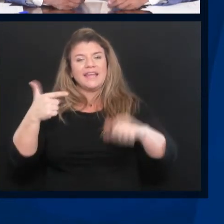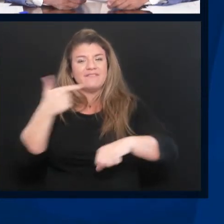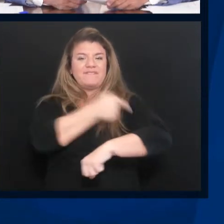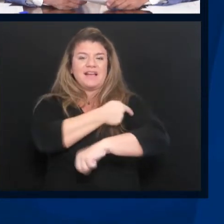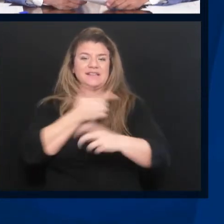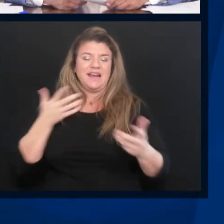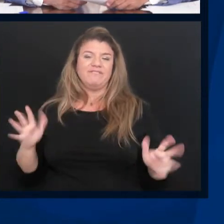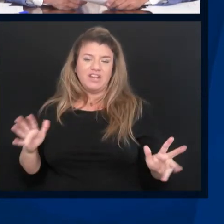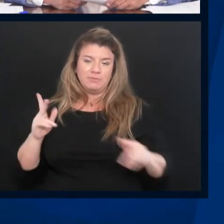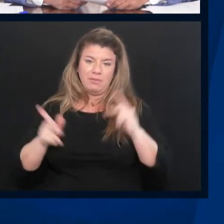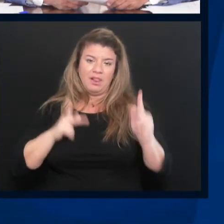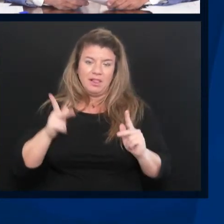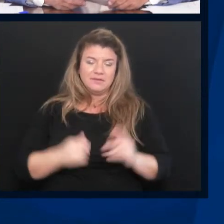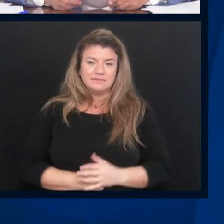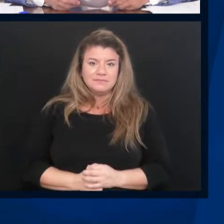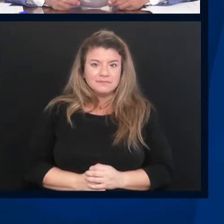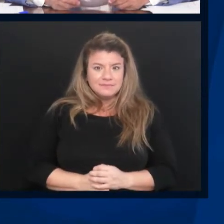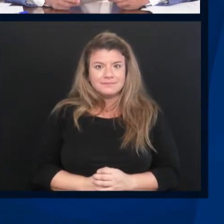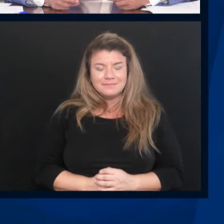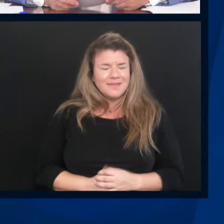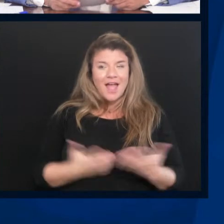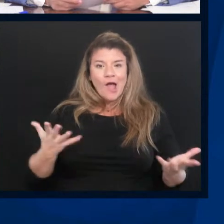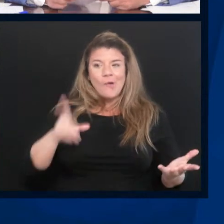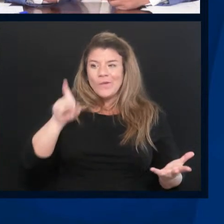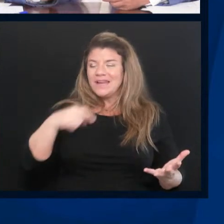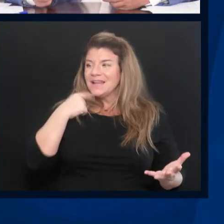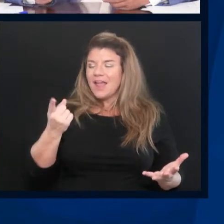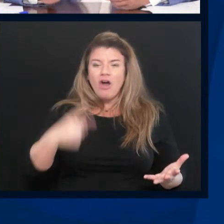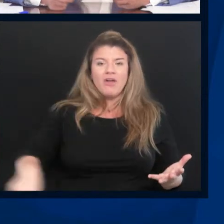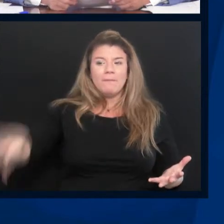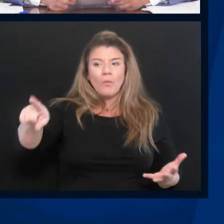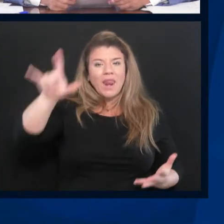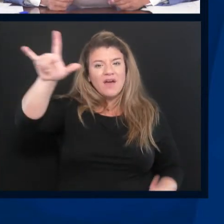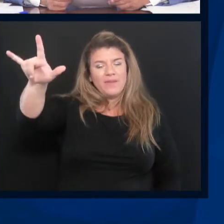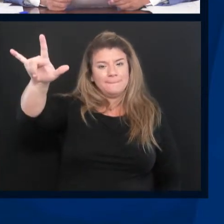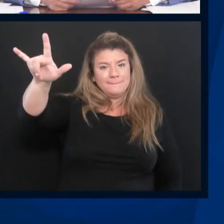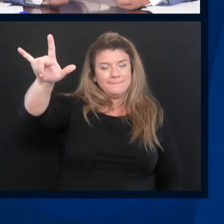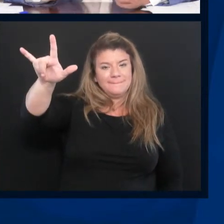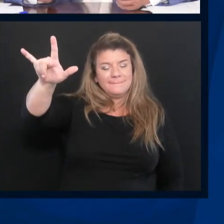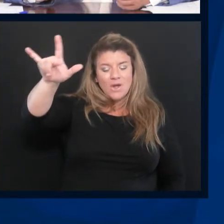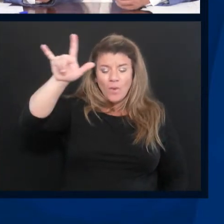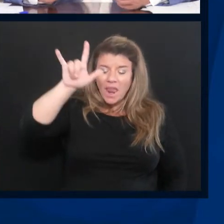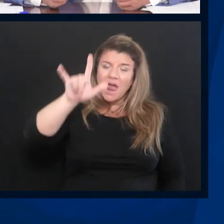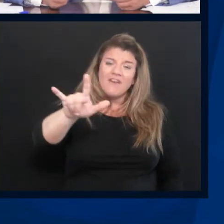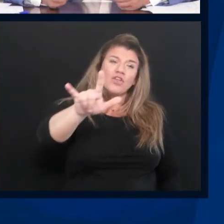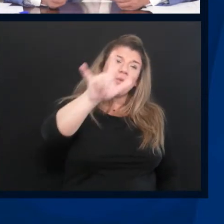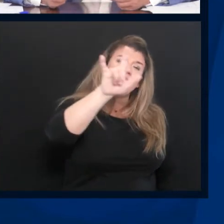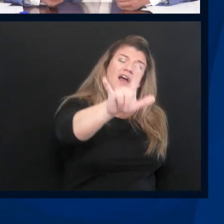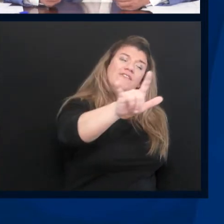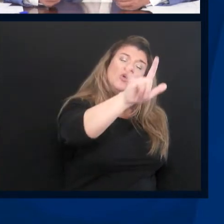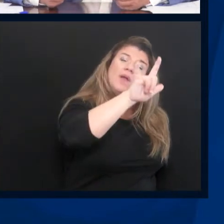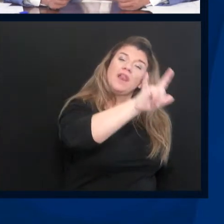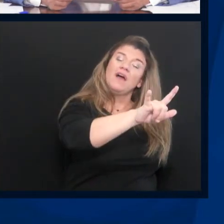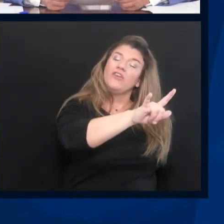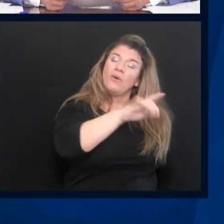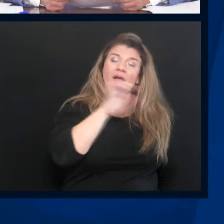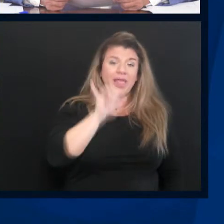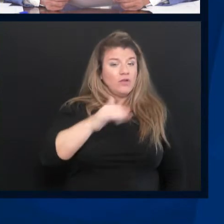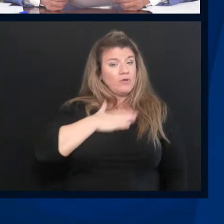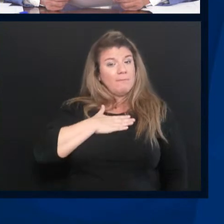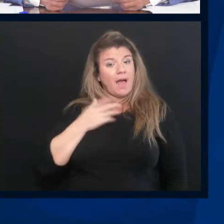finish line? Shouldn't we be telling them all that we love them? We love them all. And that's what she